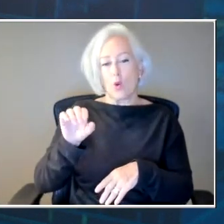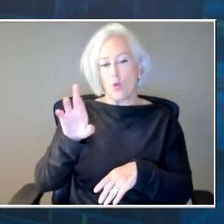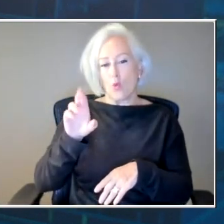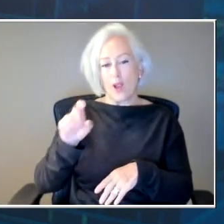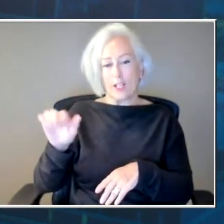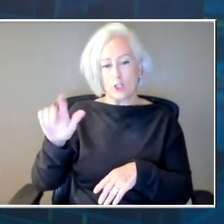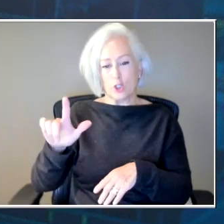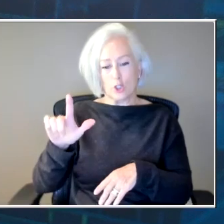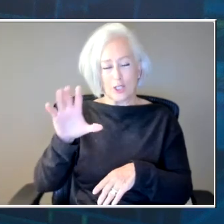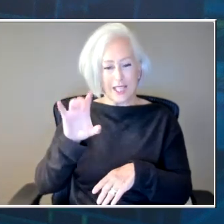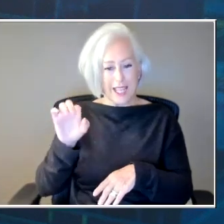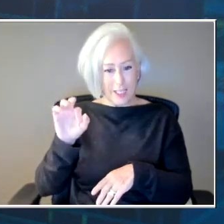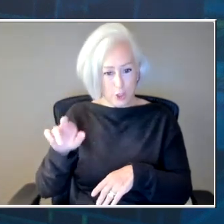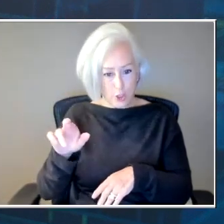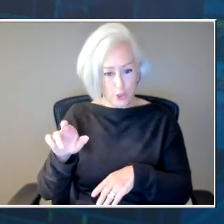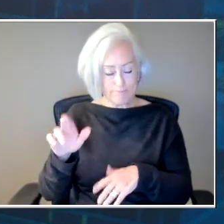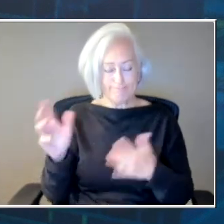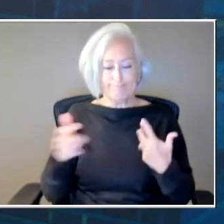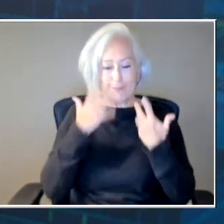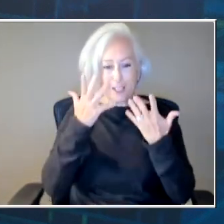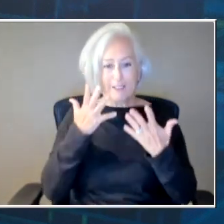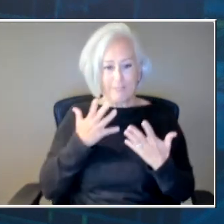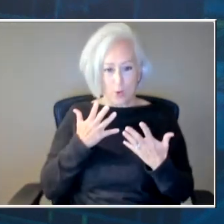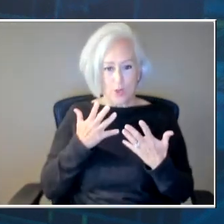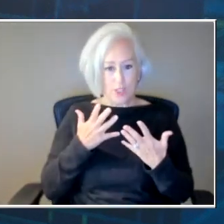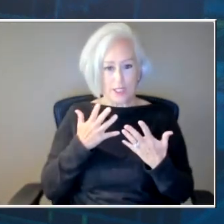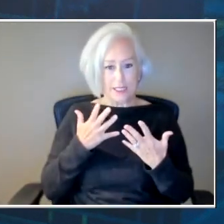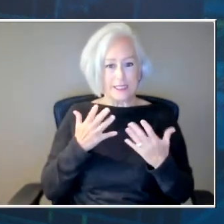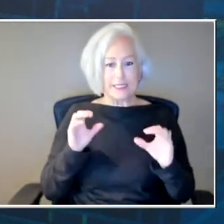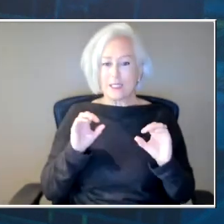unfortunately, he was uninsured at the